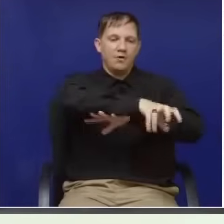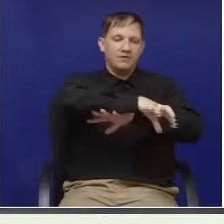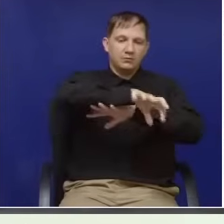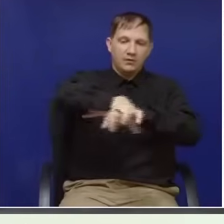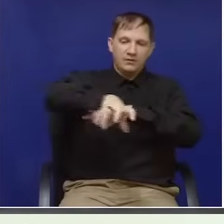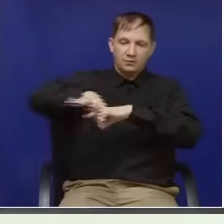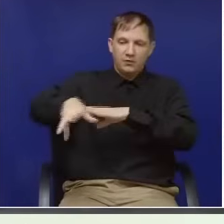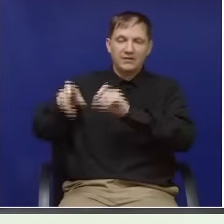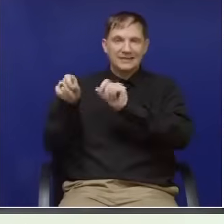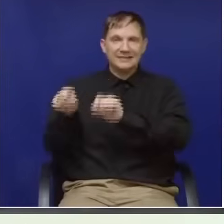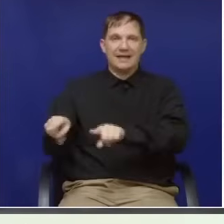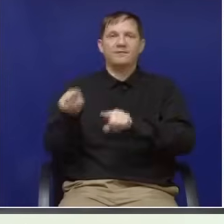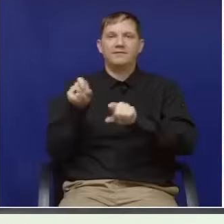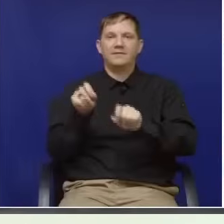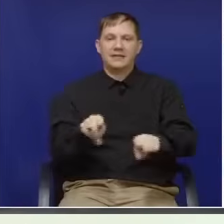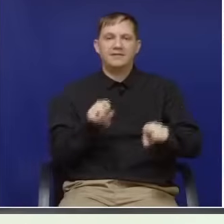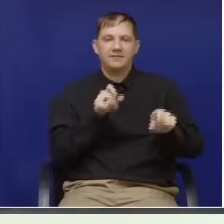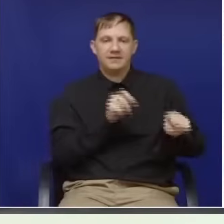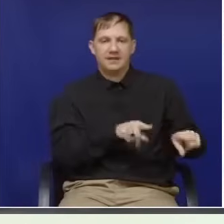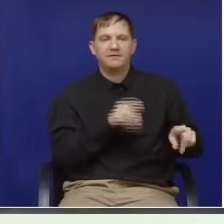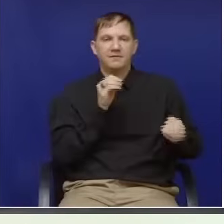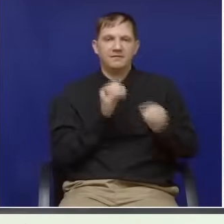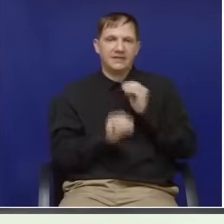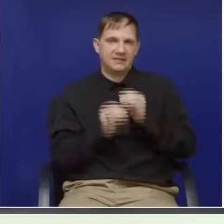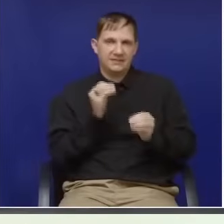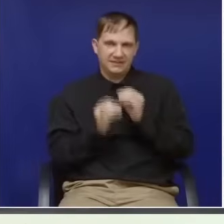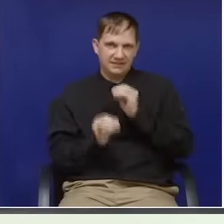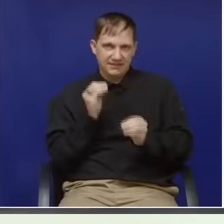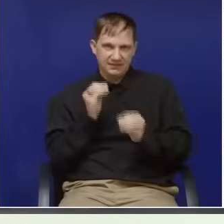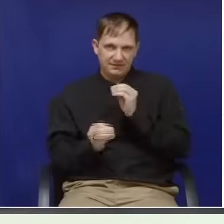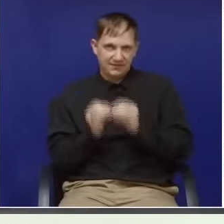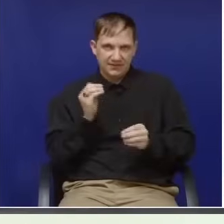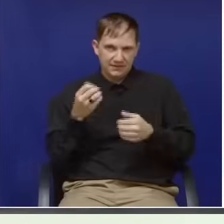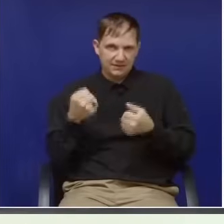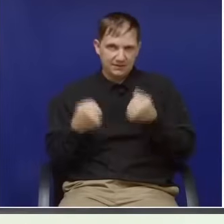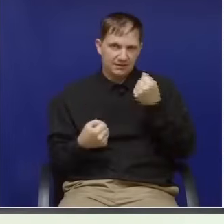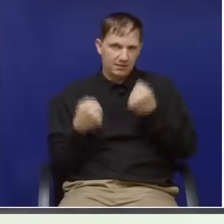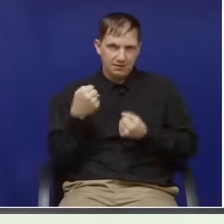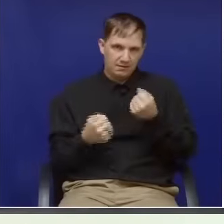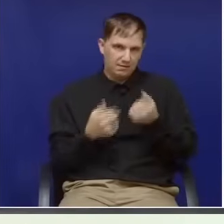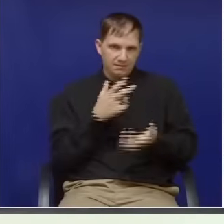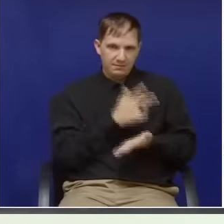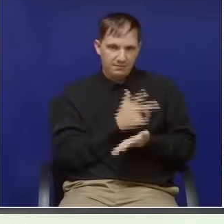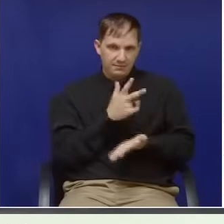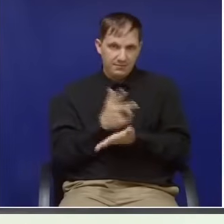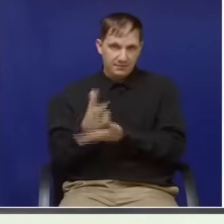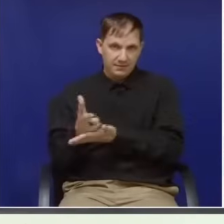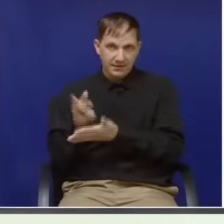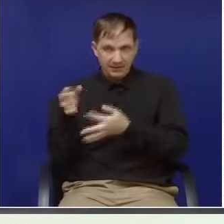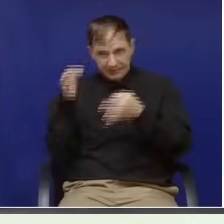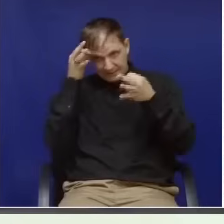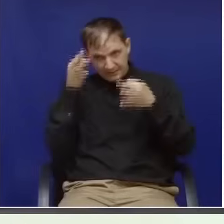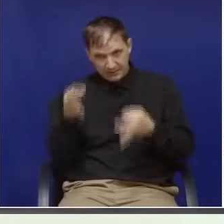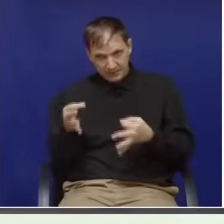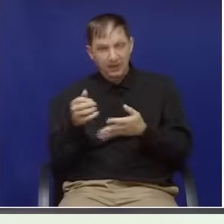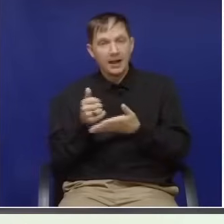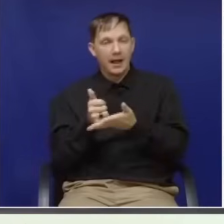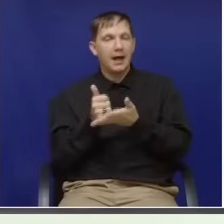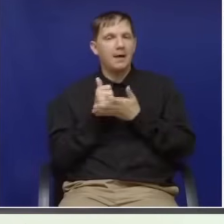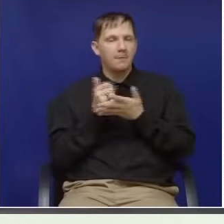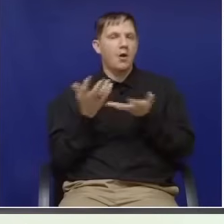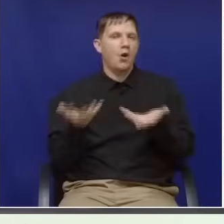be responsible for the fixing of vehicles, and we have found that this decision is assisting